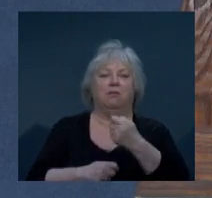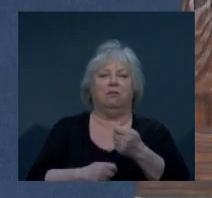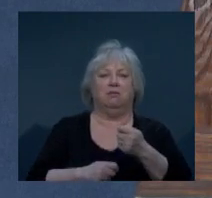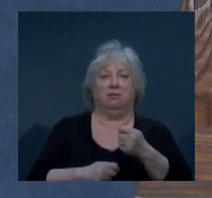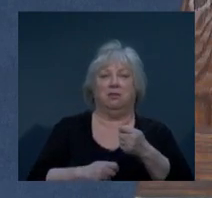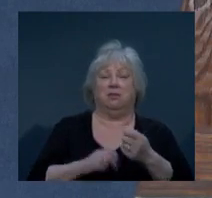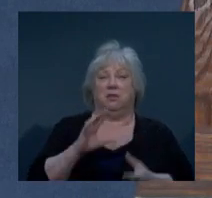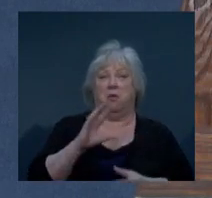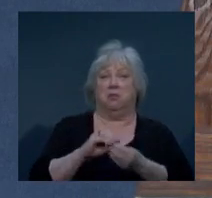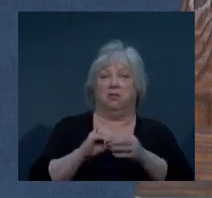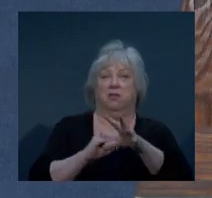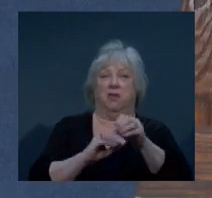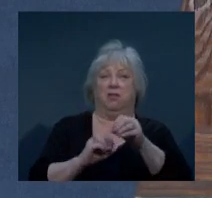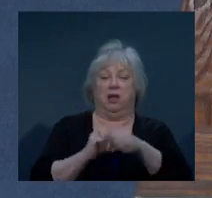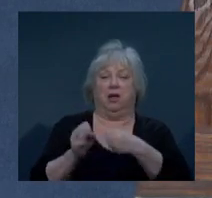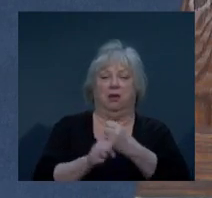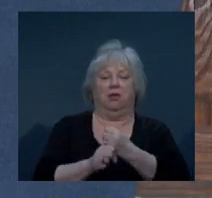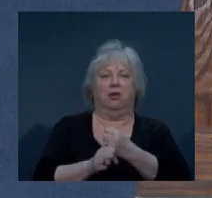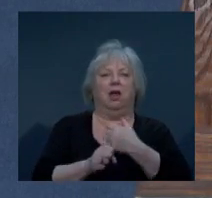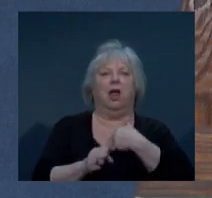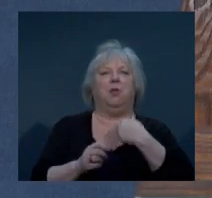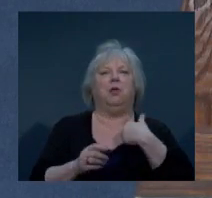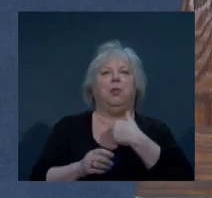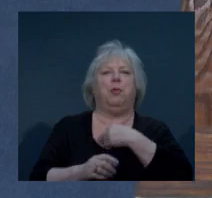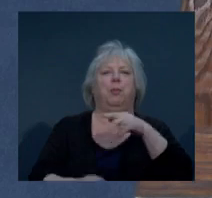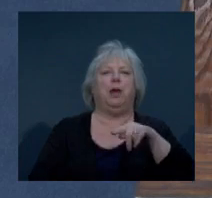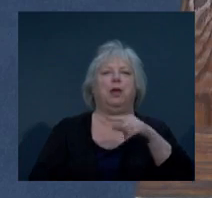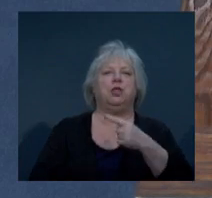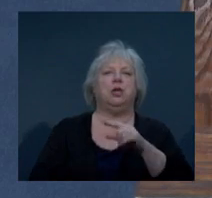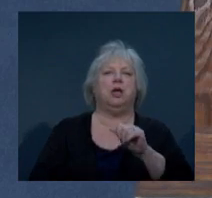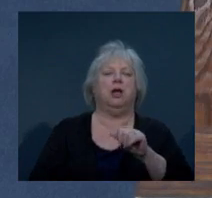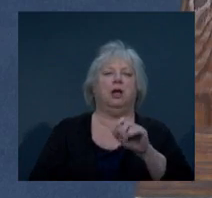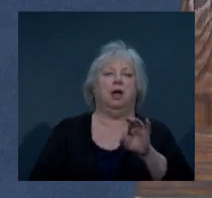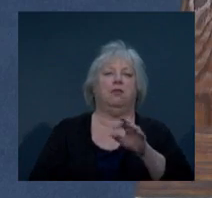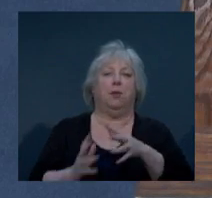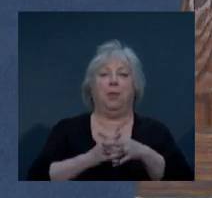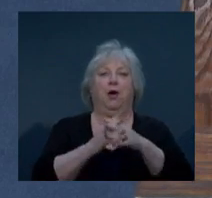years. I was a member of the PGA of America at one time.